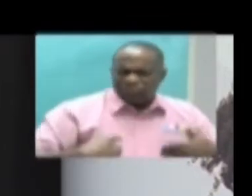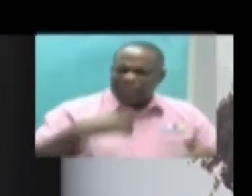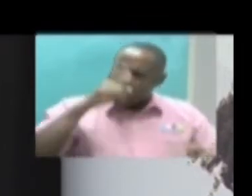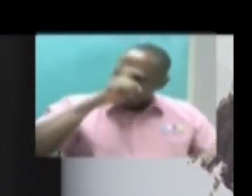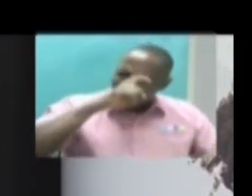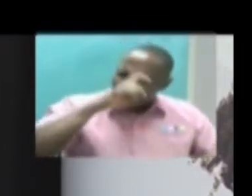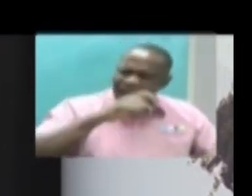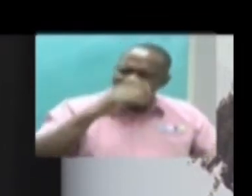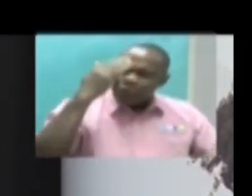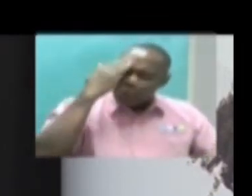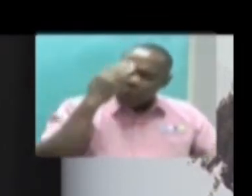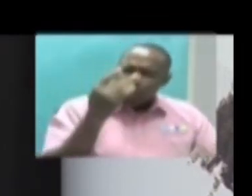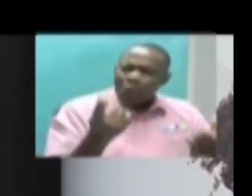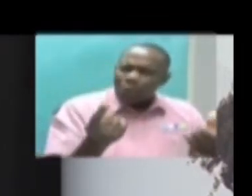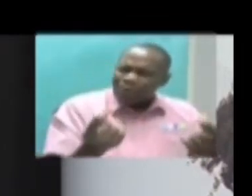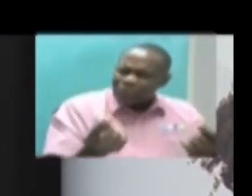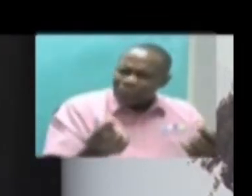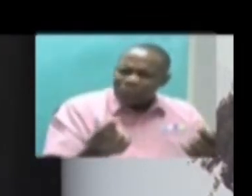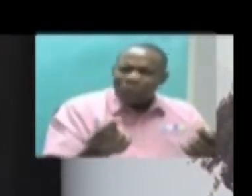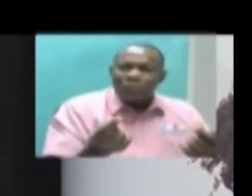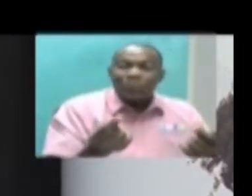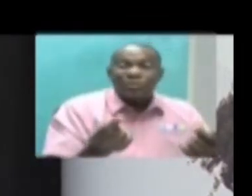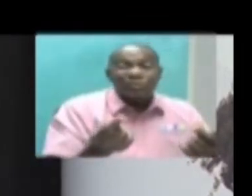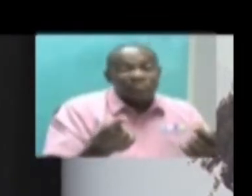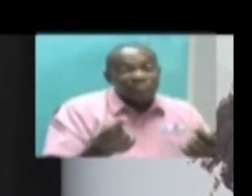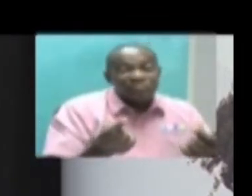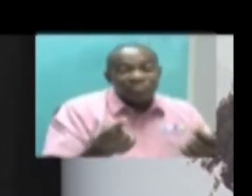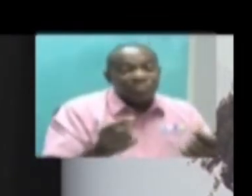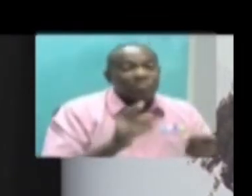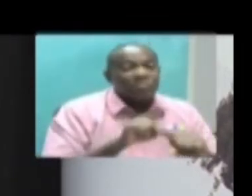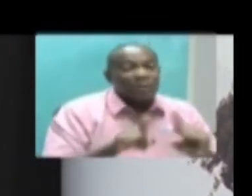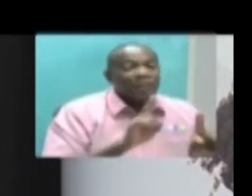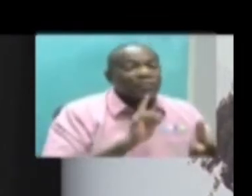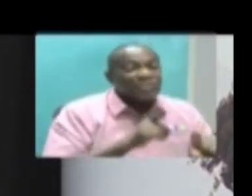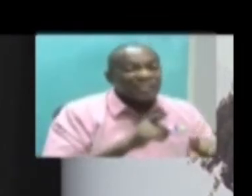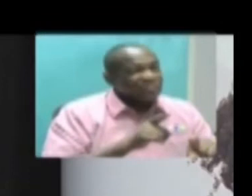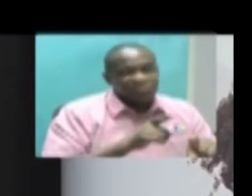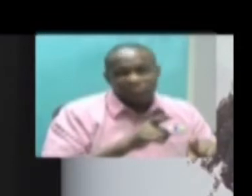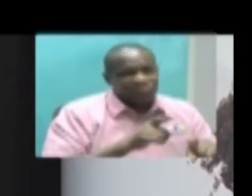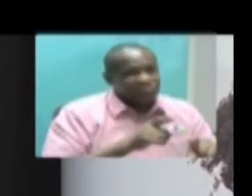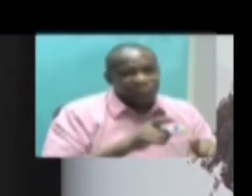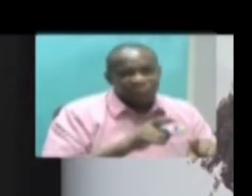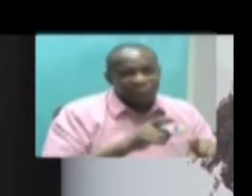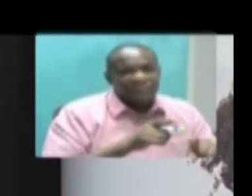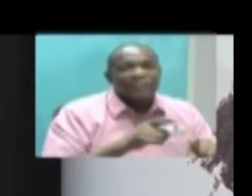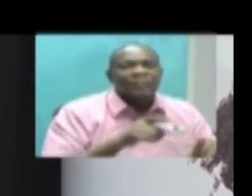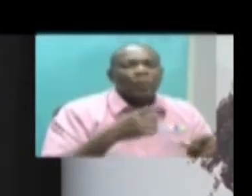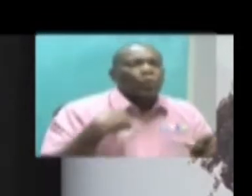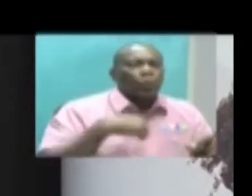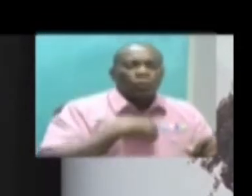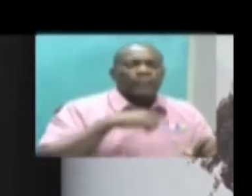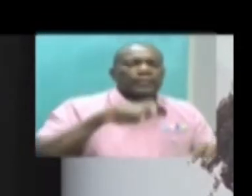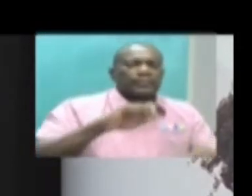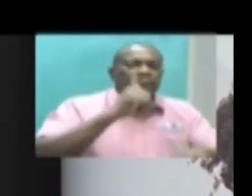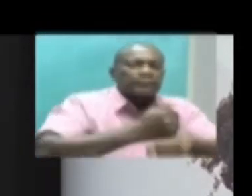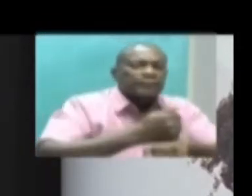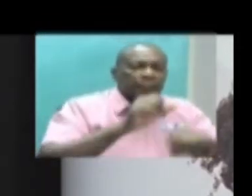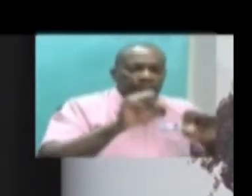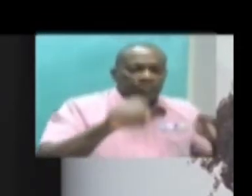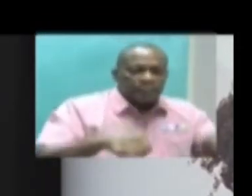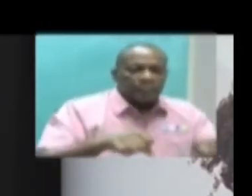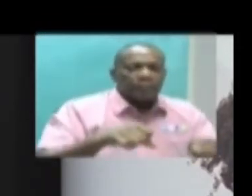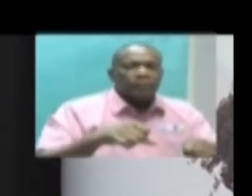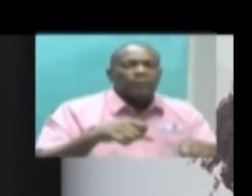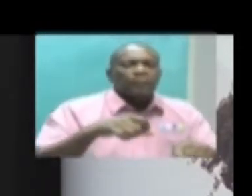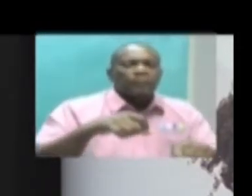to engage with our children. We have to put these systems in place. And we have to engage with our children to help them understand the dangers.